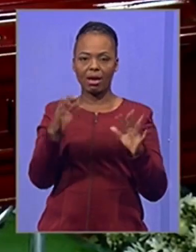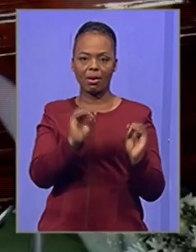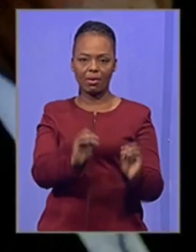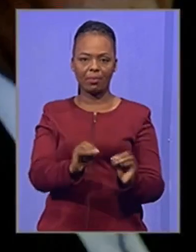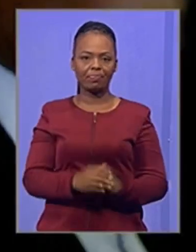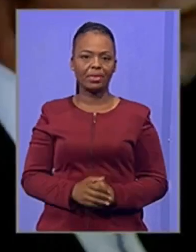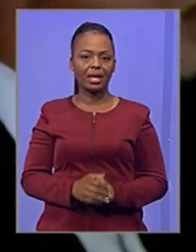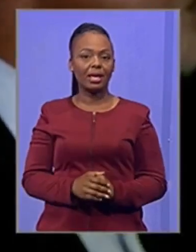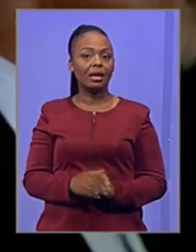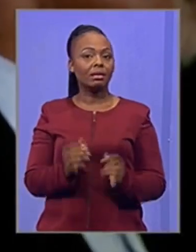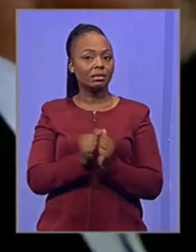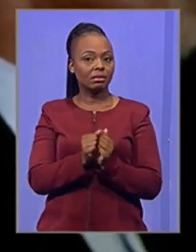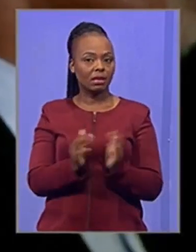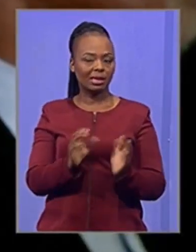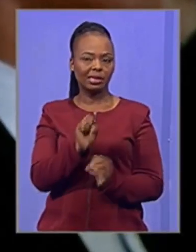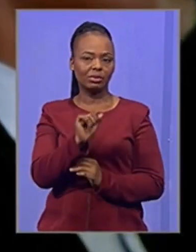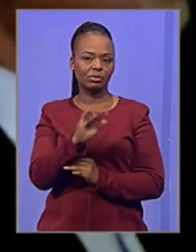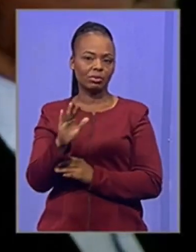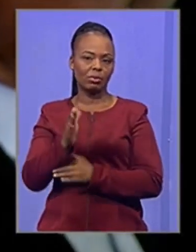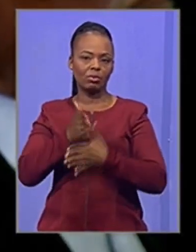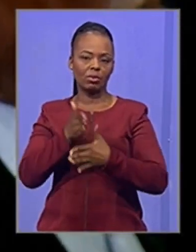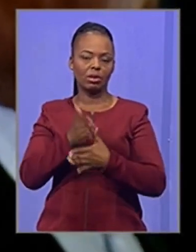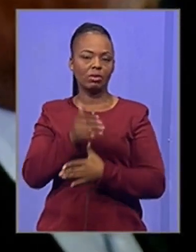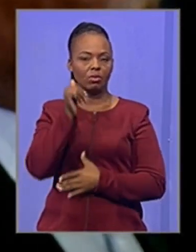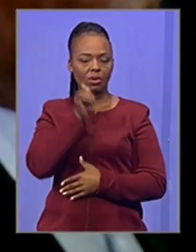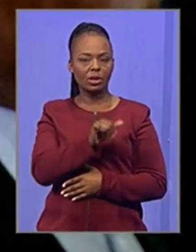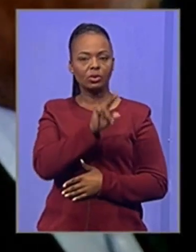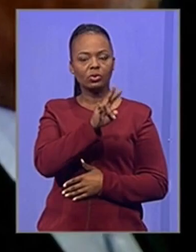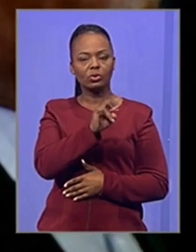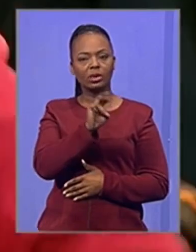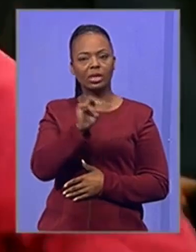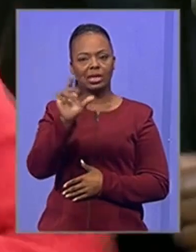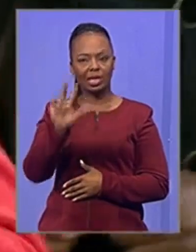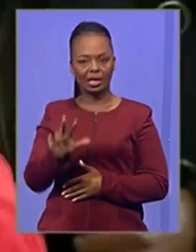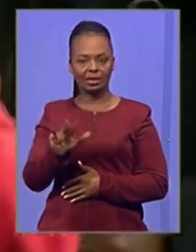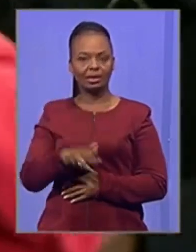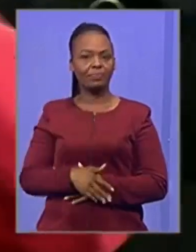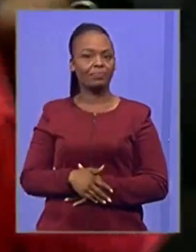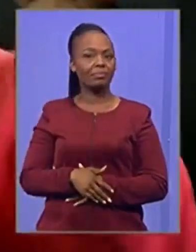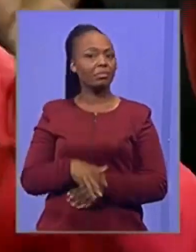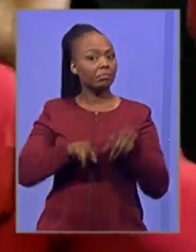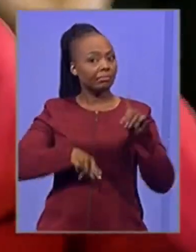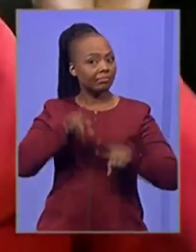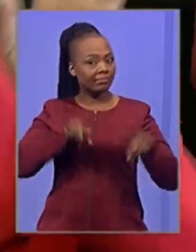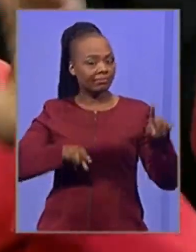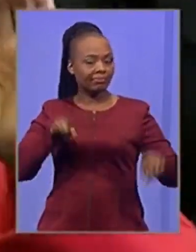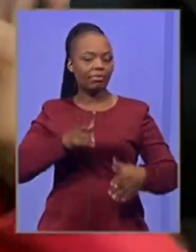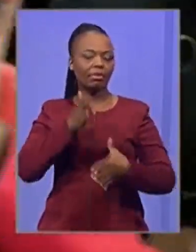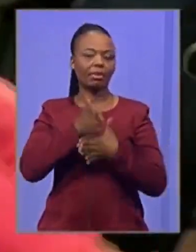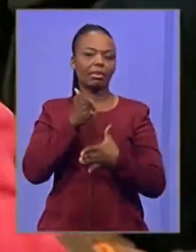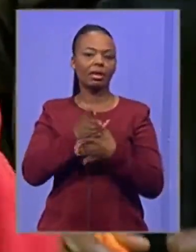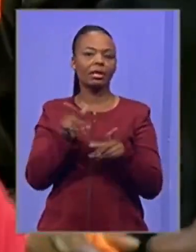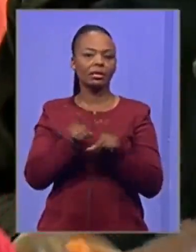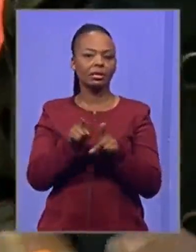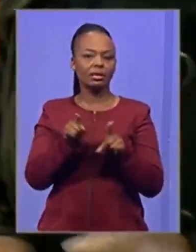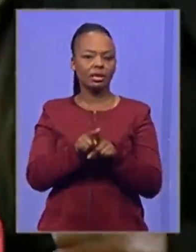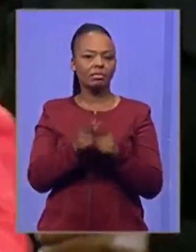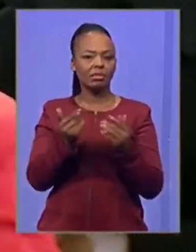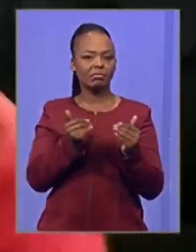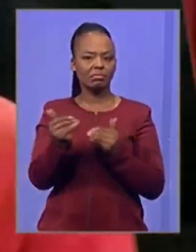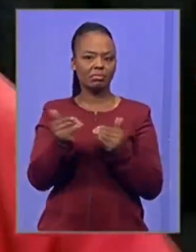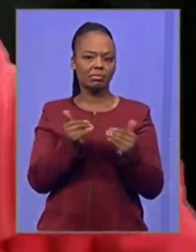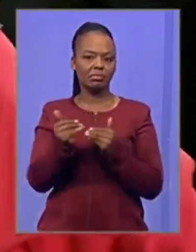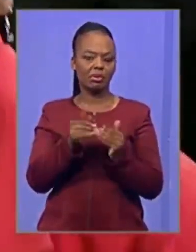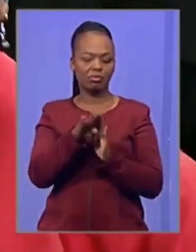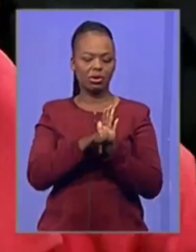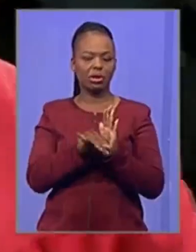dira mo dikgang tsa SABC ka 2008 mme o dirile ditiro tse di farologaneng go akaretsa ya motsamaisi wa mananeo